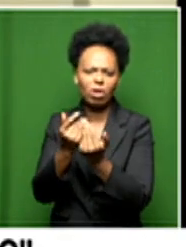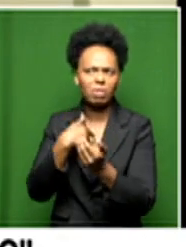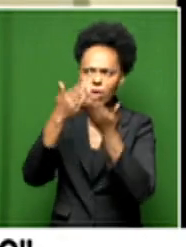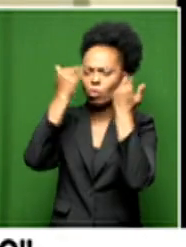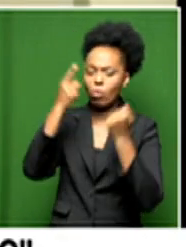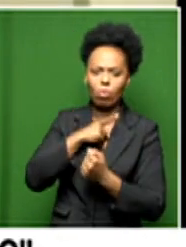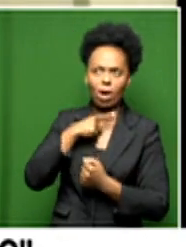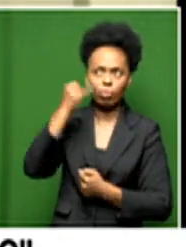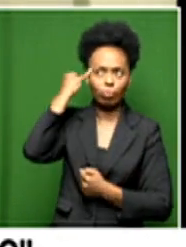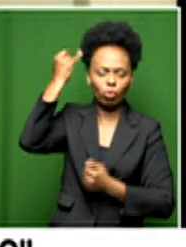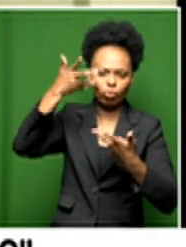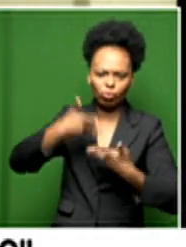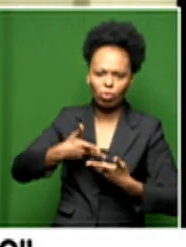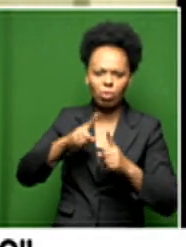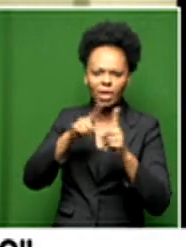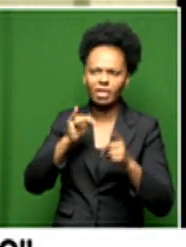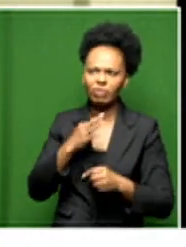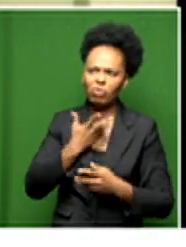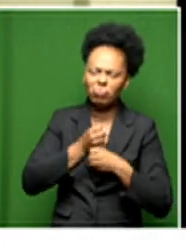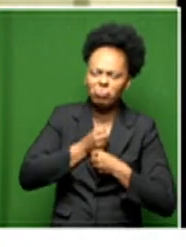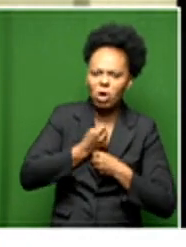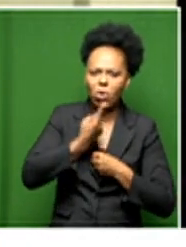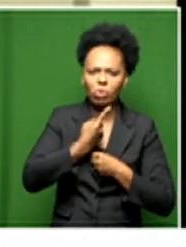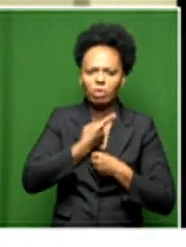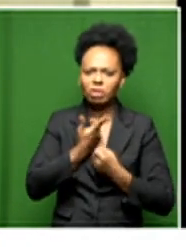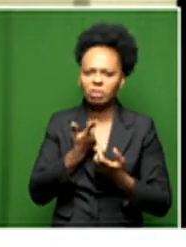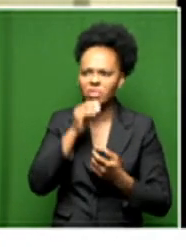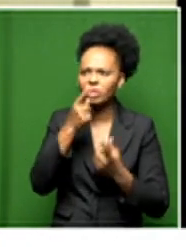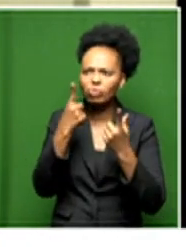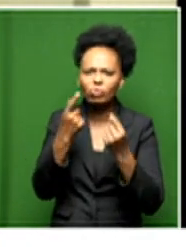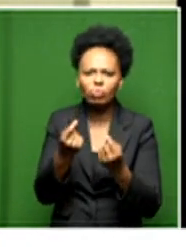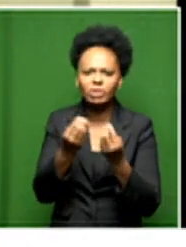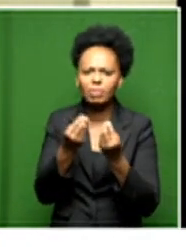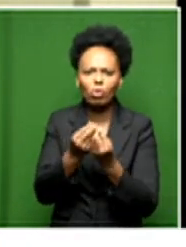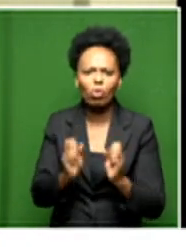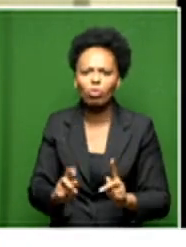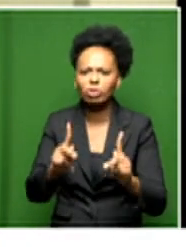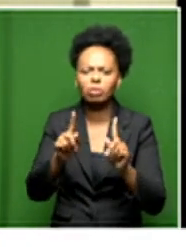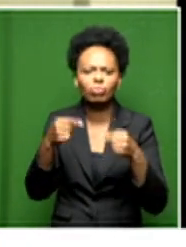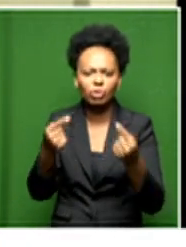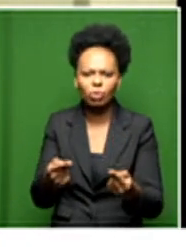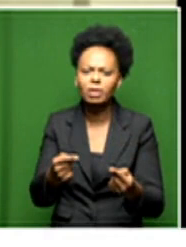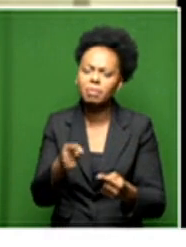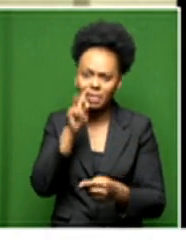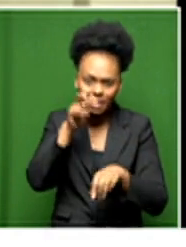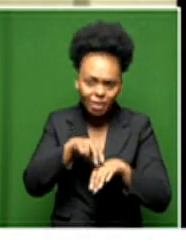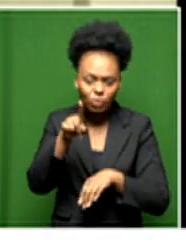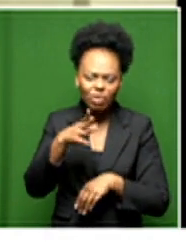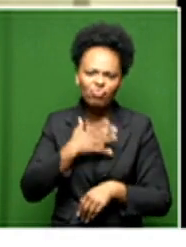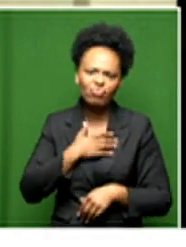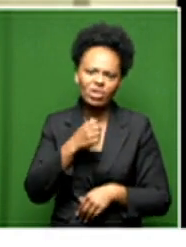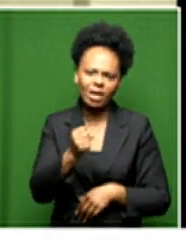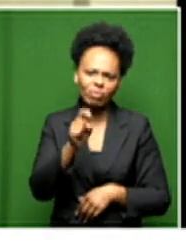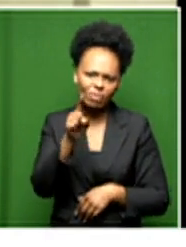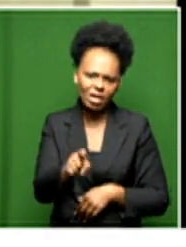stuck in a comfort zone, you're not going to go anywhere. And you can read so many books about being brave, but if you can't be brave, then what is the point?